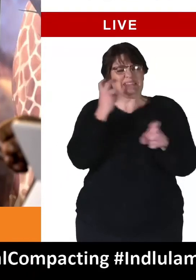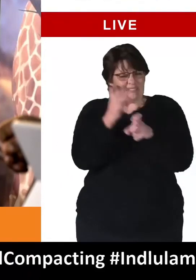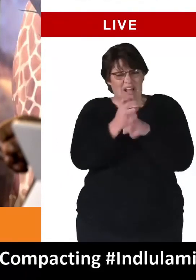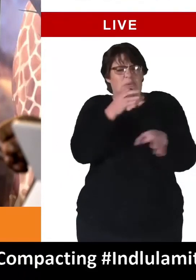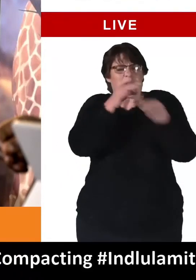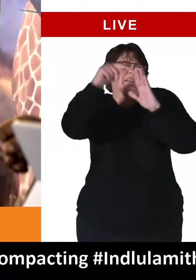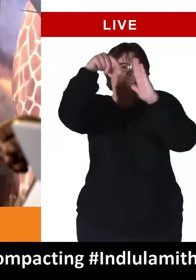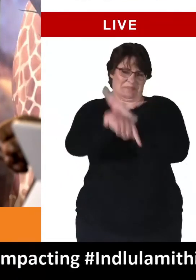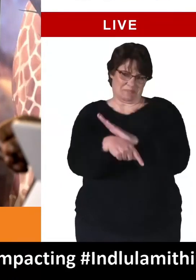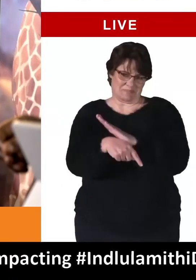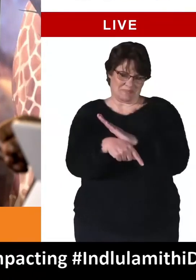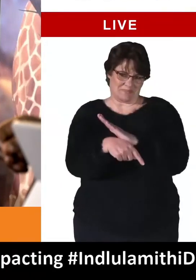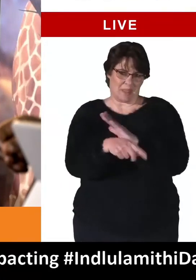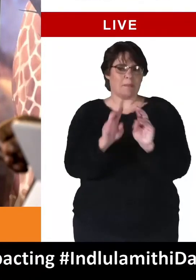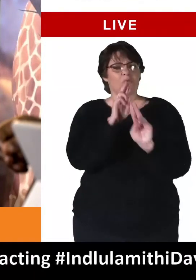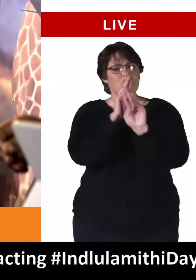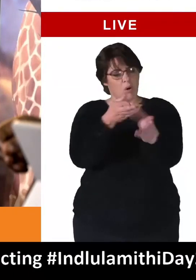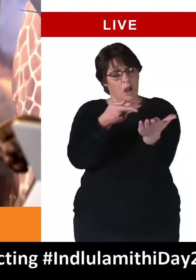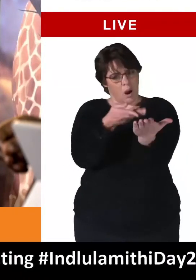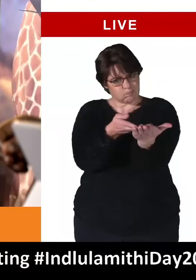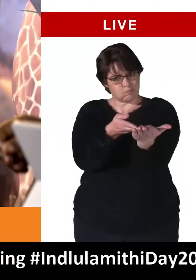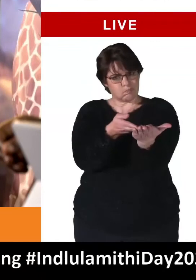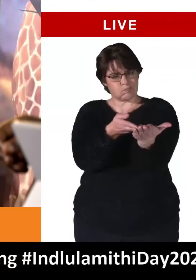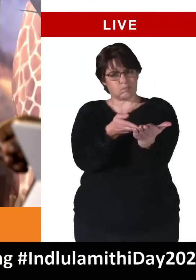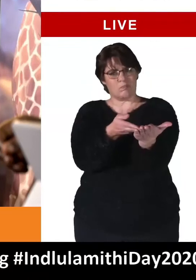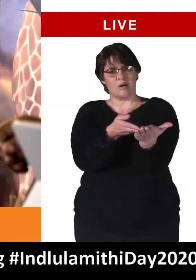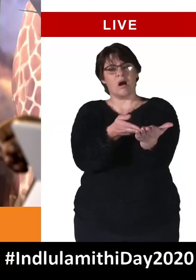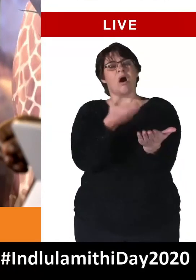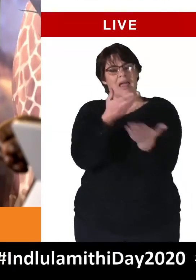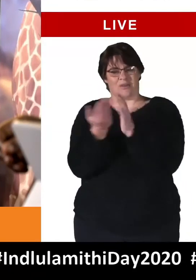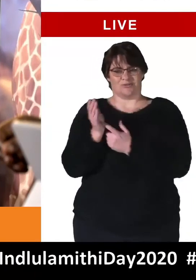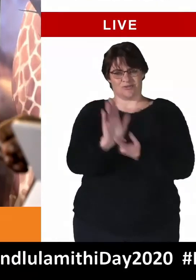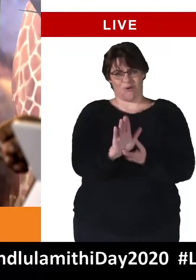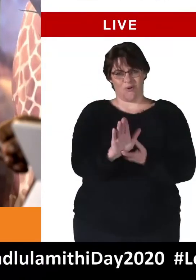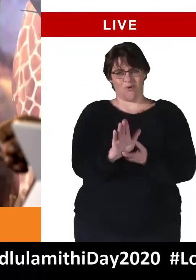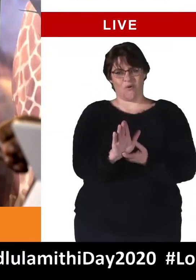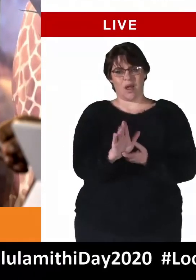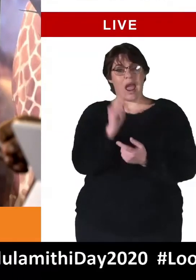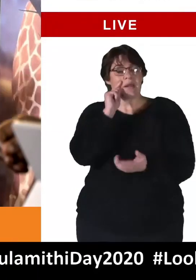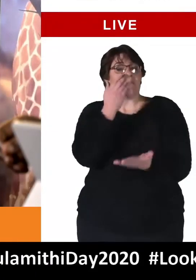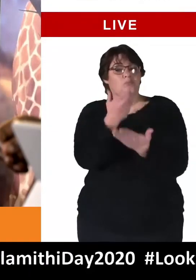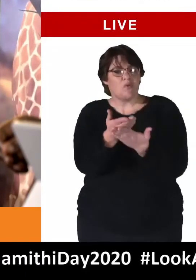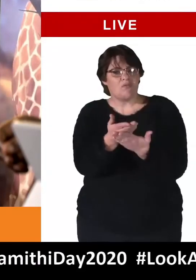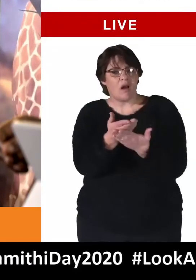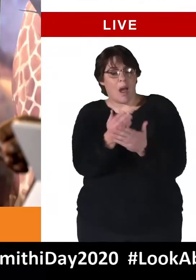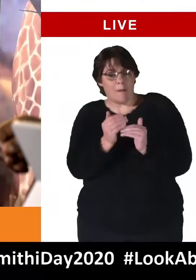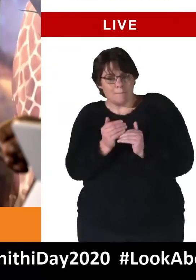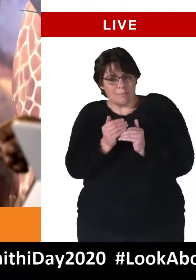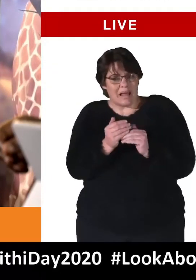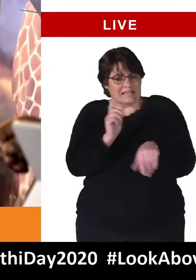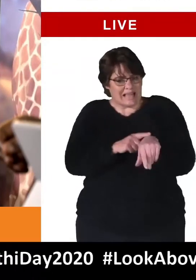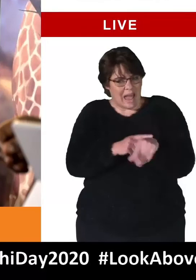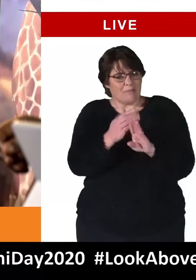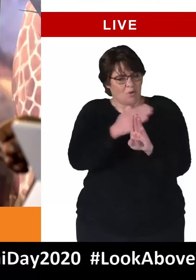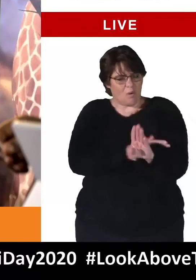this. And there is a report that we'll table that actually shows and proves ahead of time that these